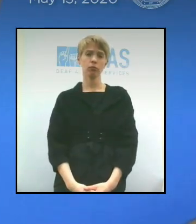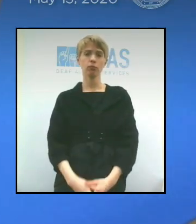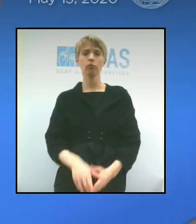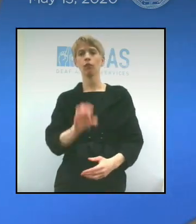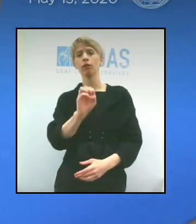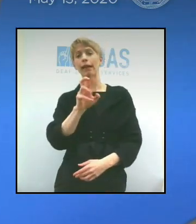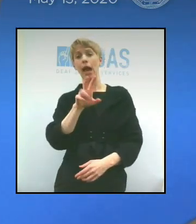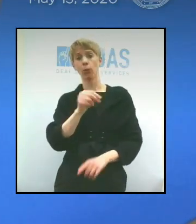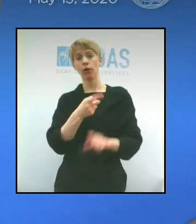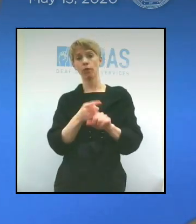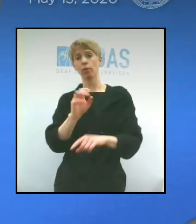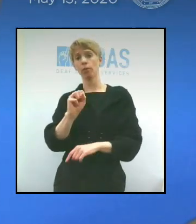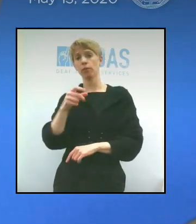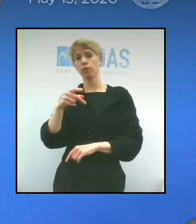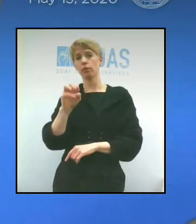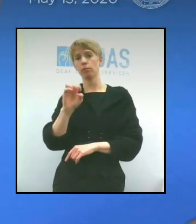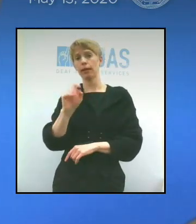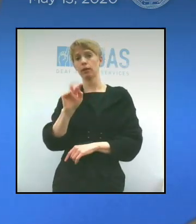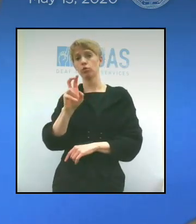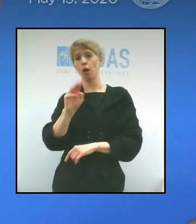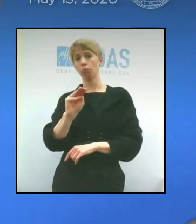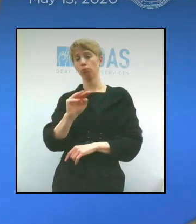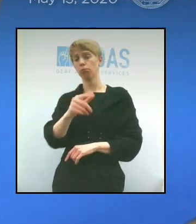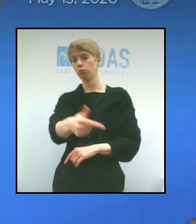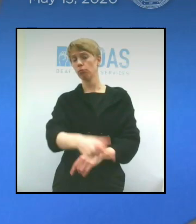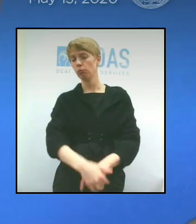Aaron, Spectrum News.